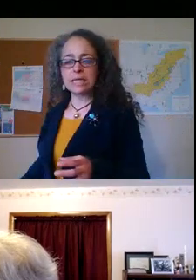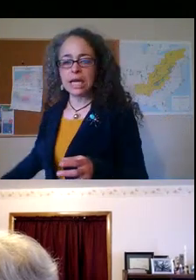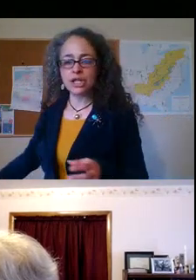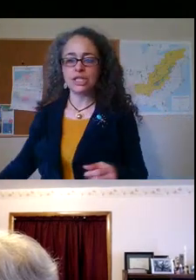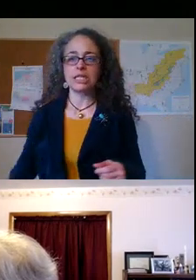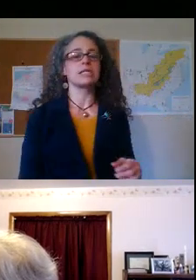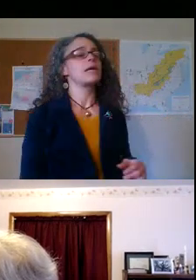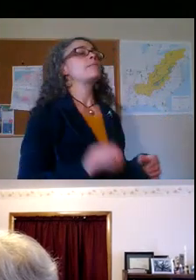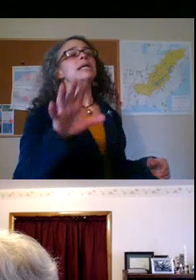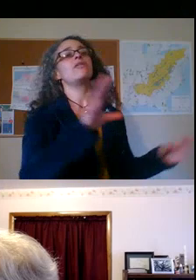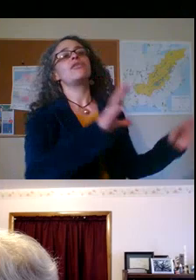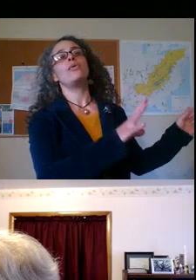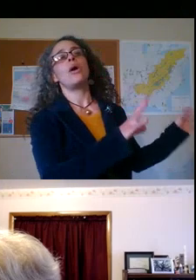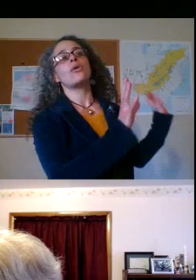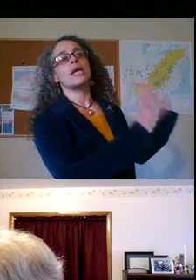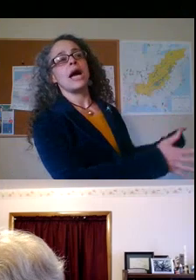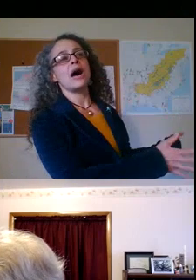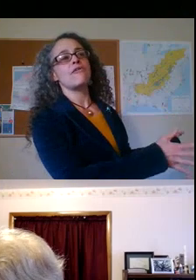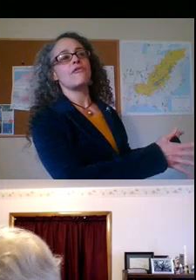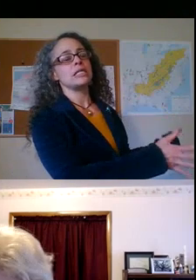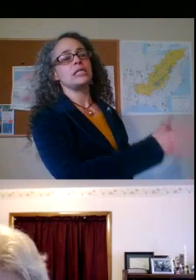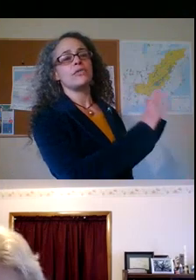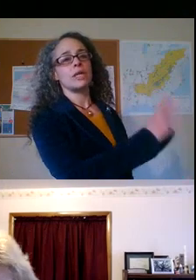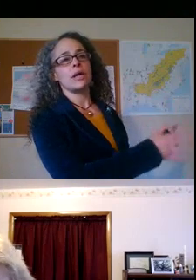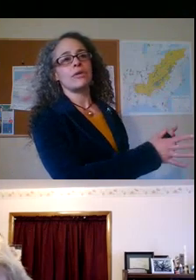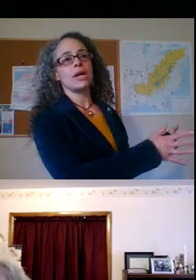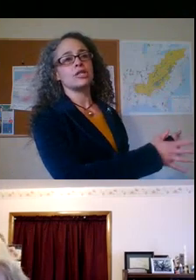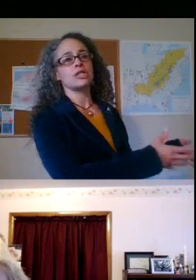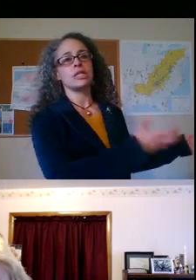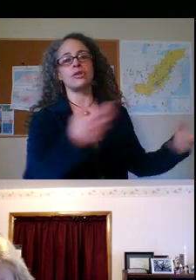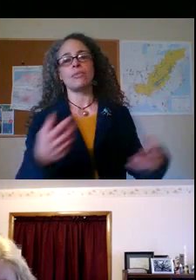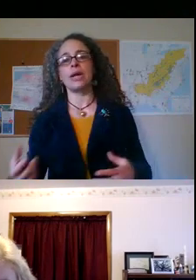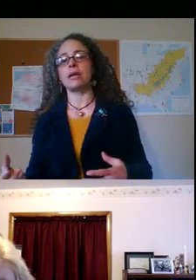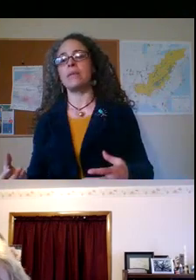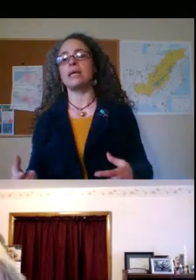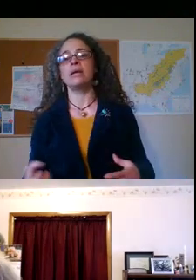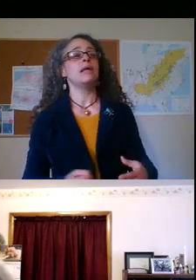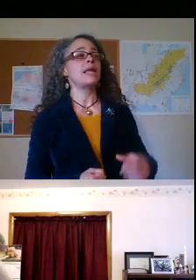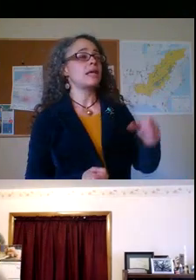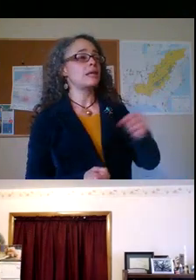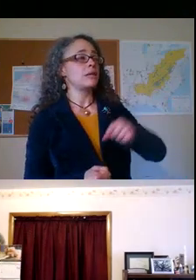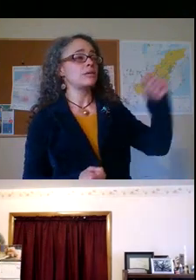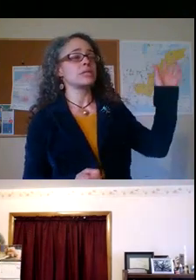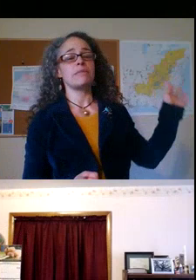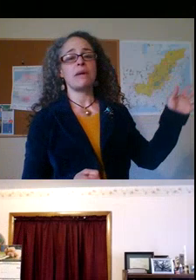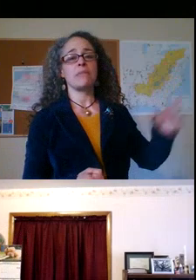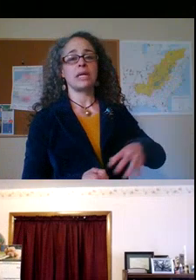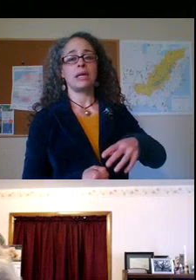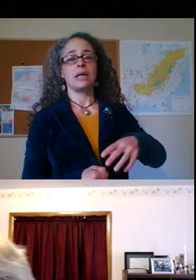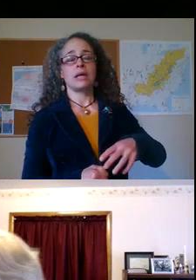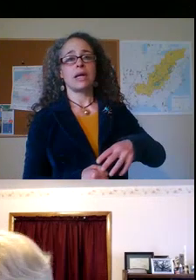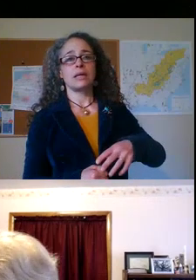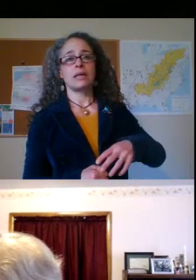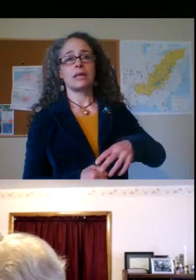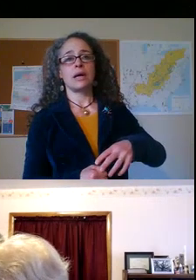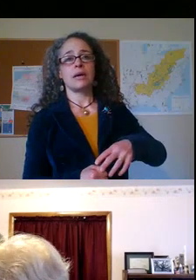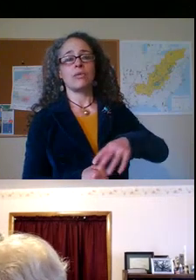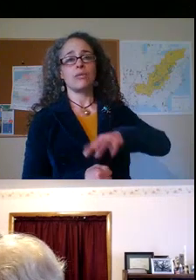out to those basic agencies. But if you already have funds from another agency and you're bringing them in, then, some of that